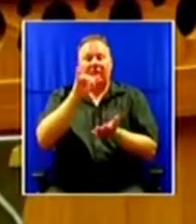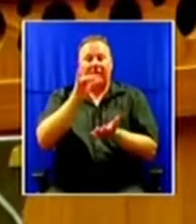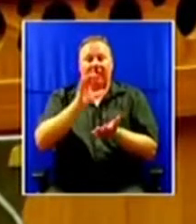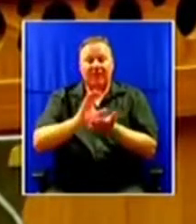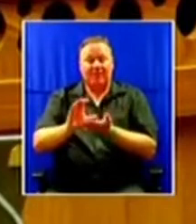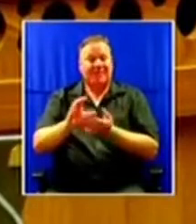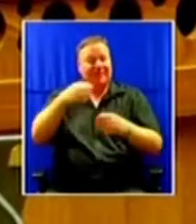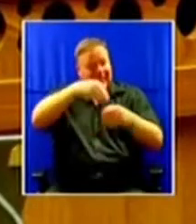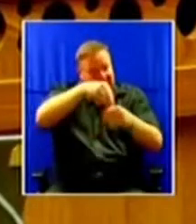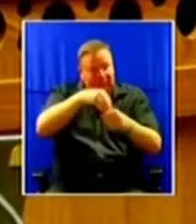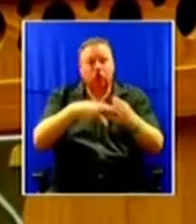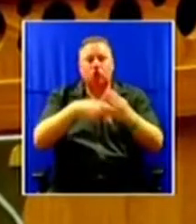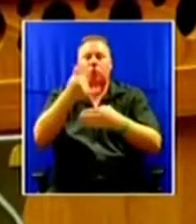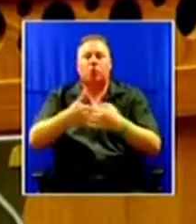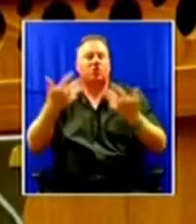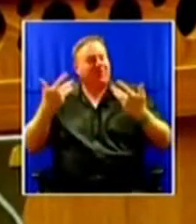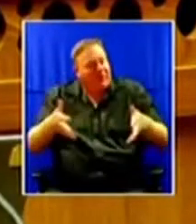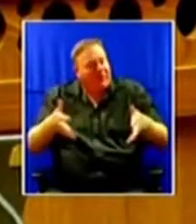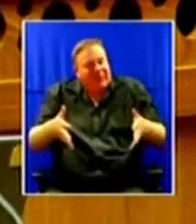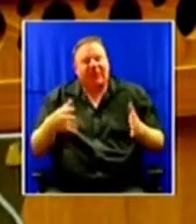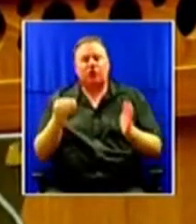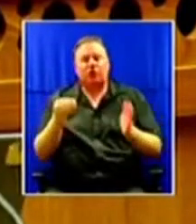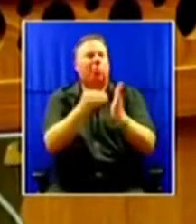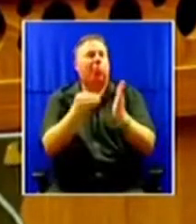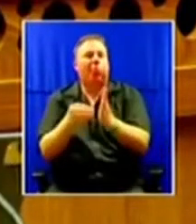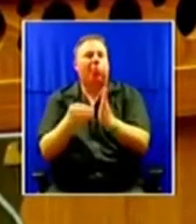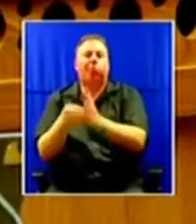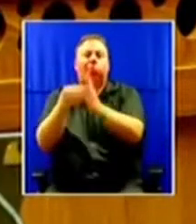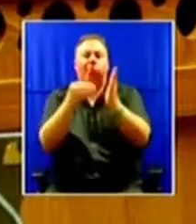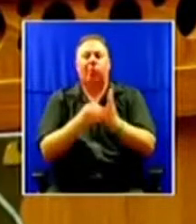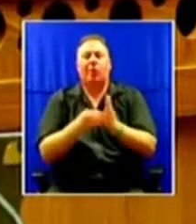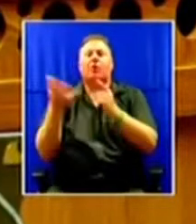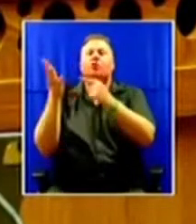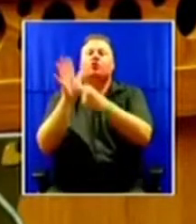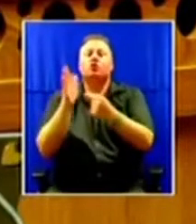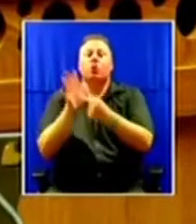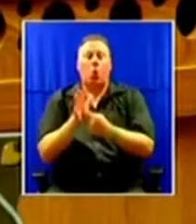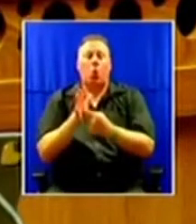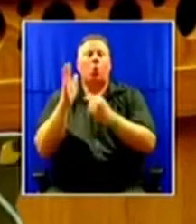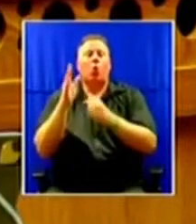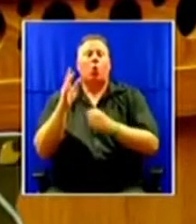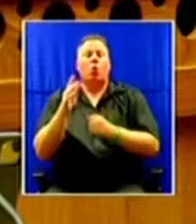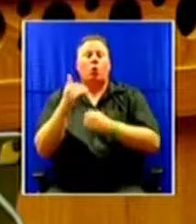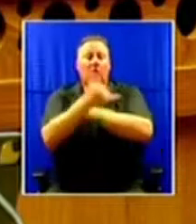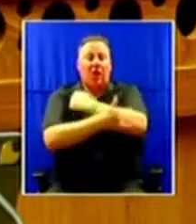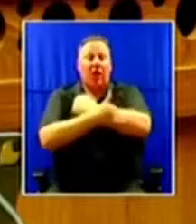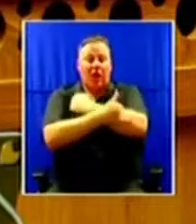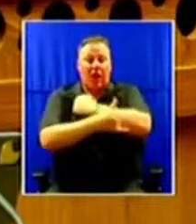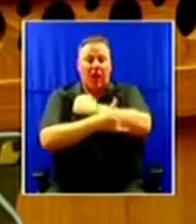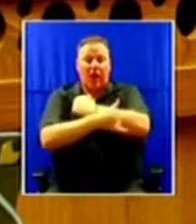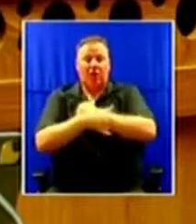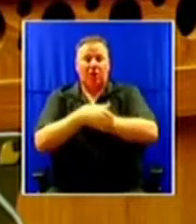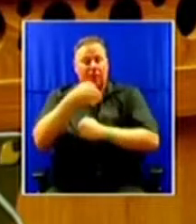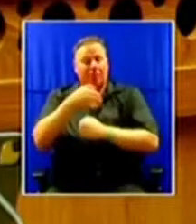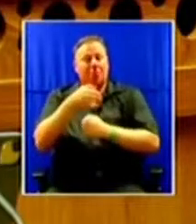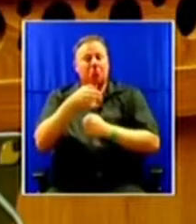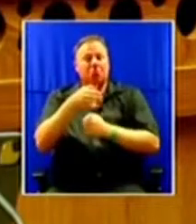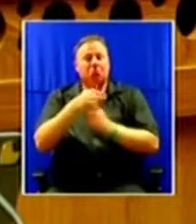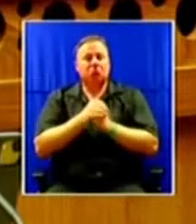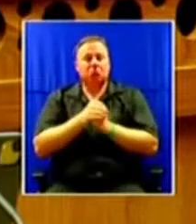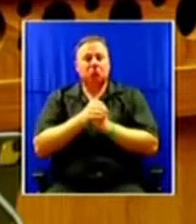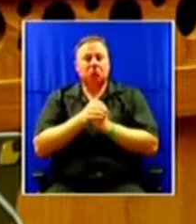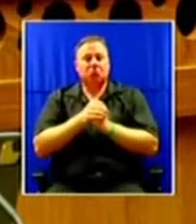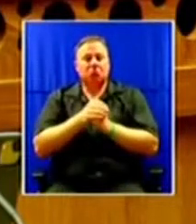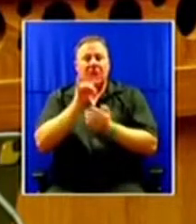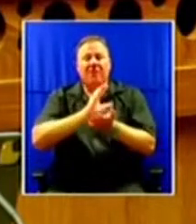benefit the South African economy. This shows that our country is still an attractive